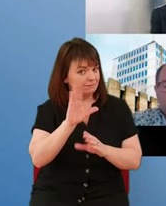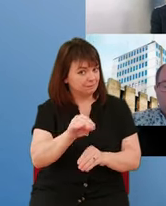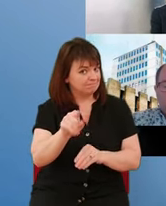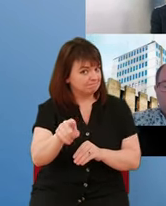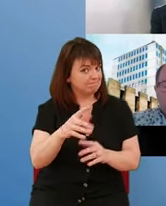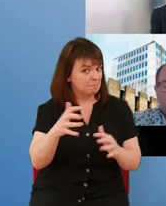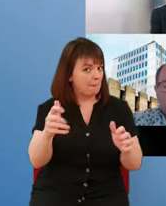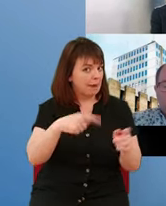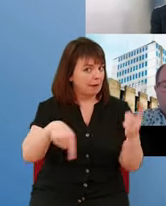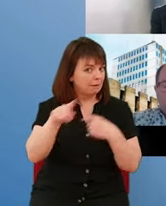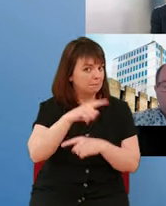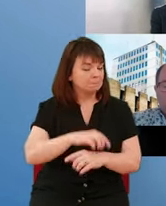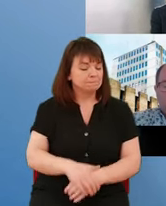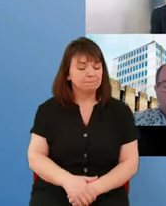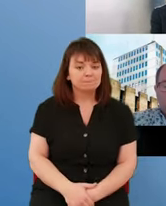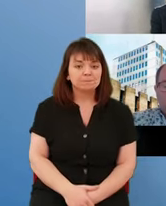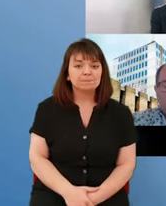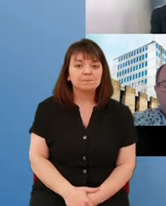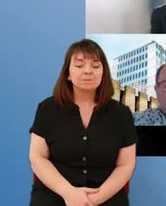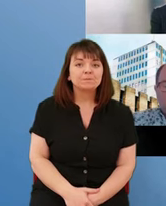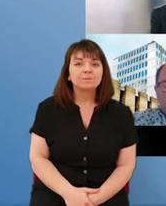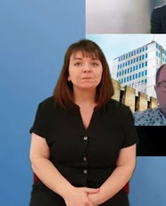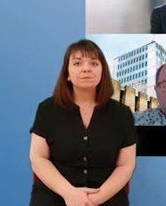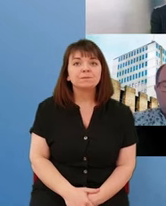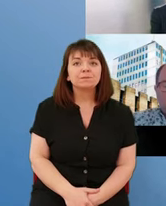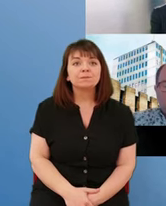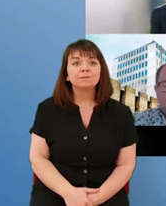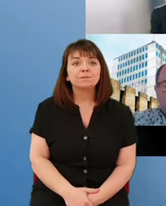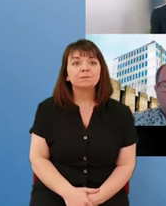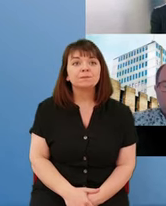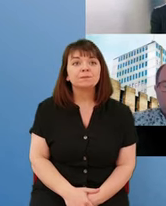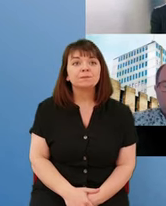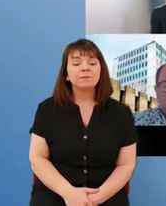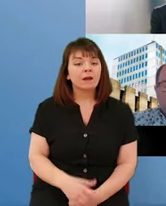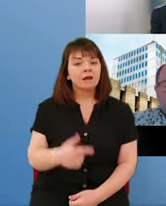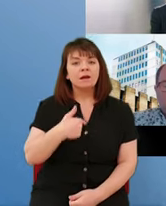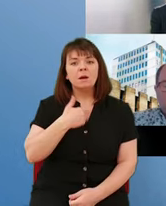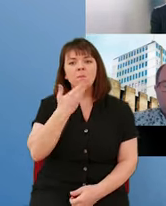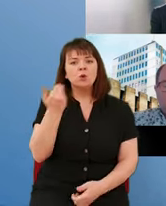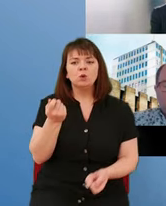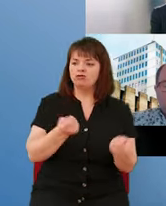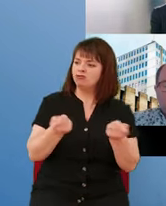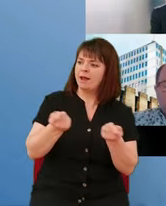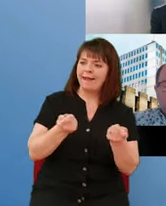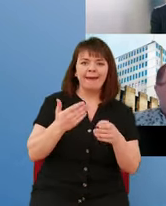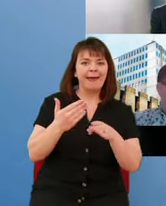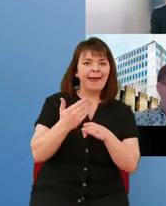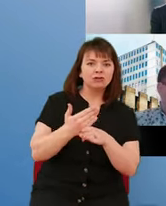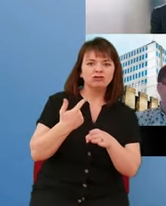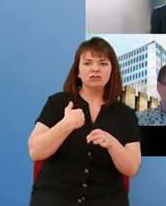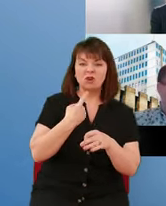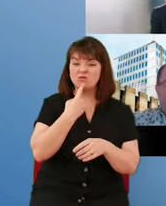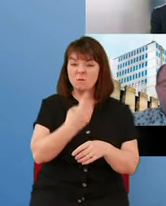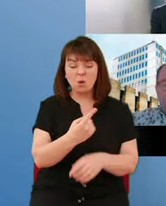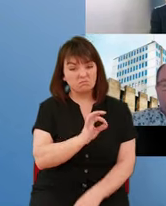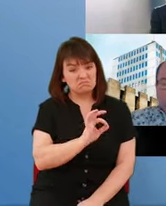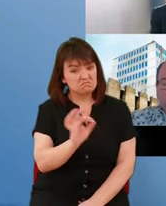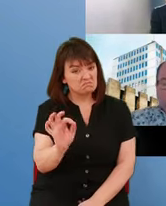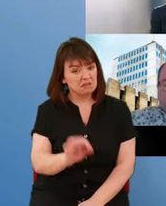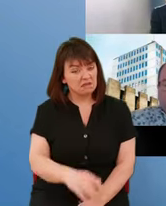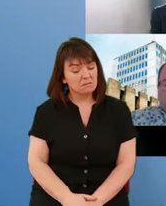to this is in public. I haven't done any chair's action, so I've got nothing